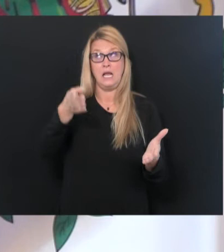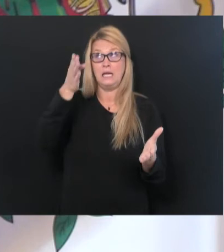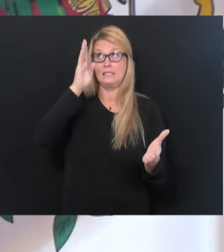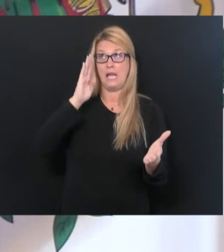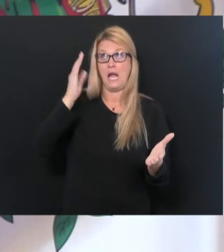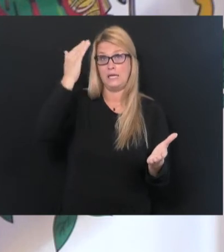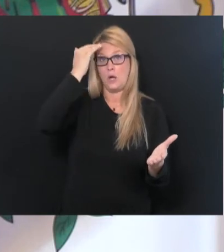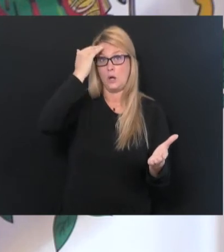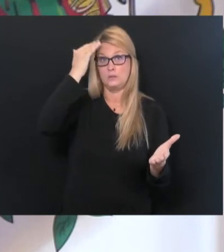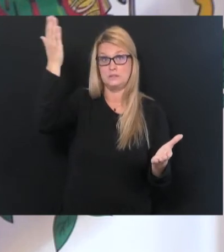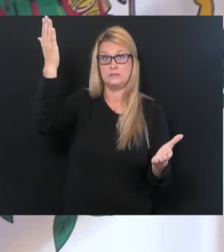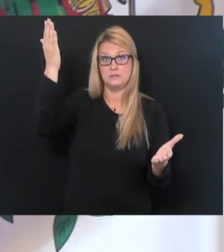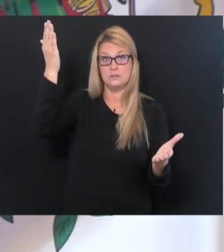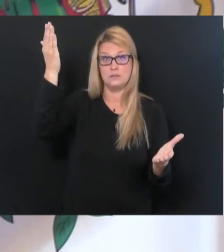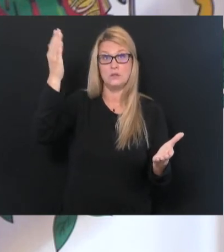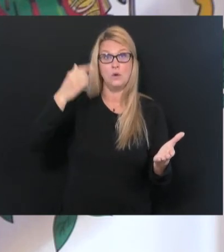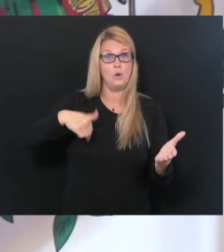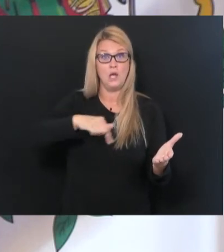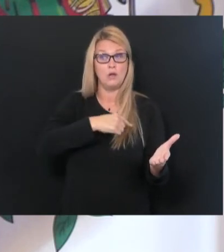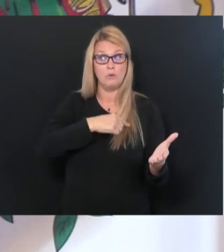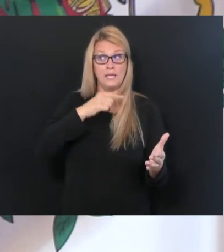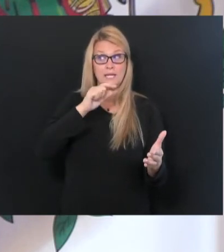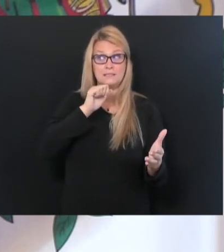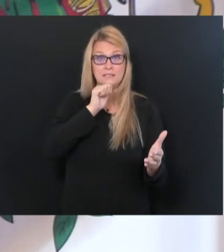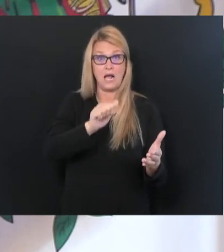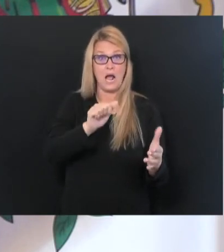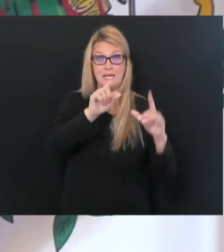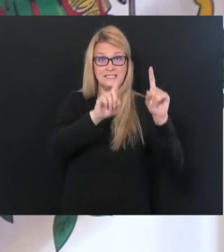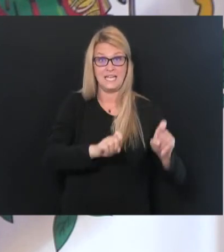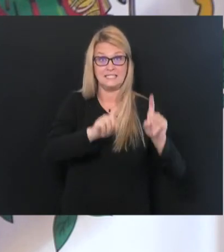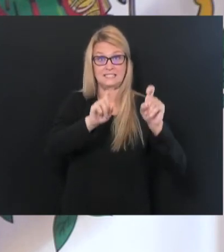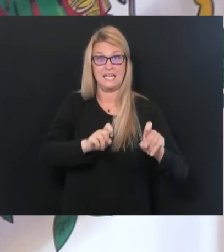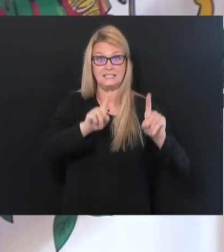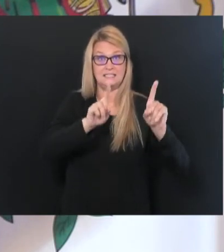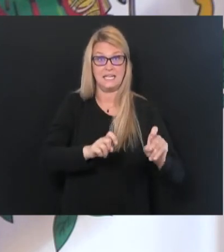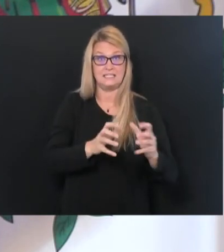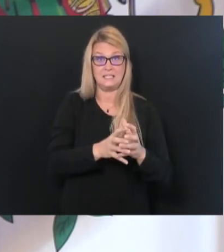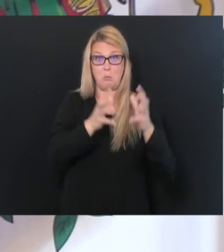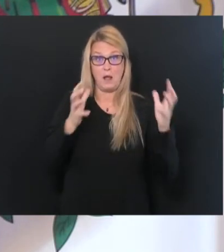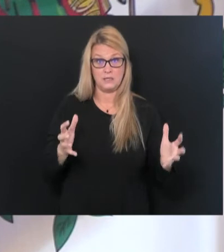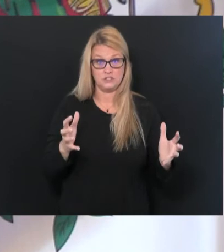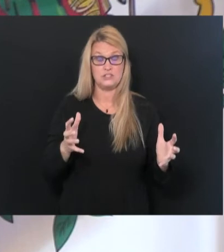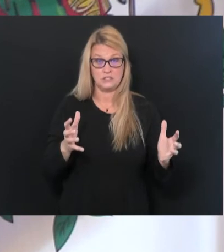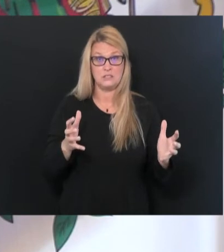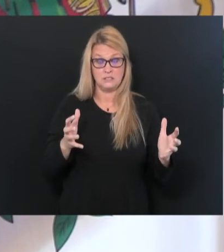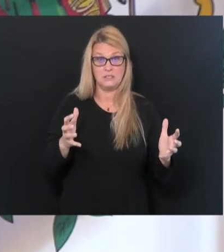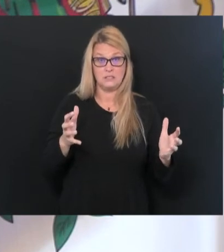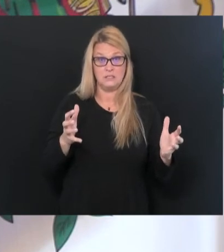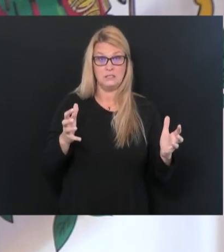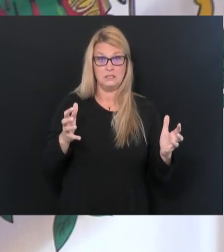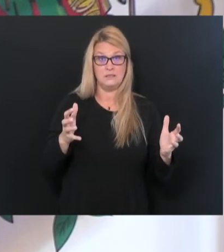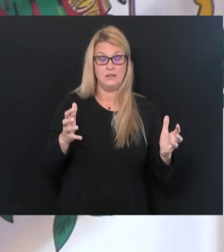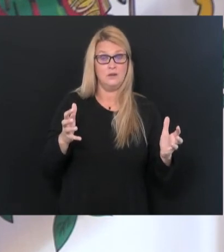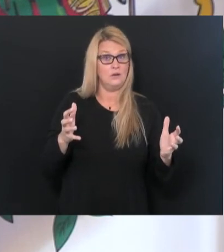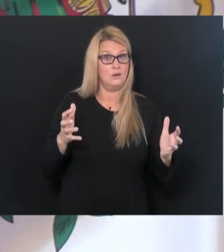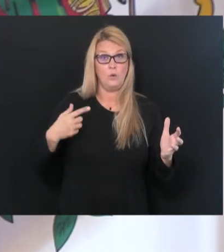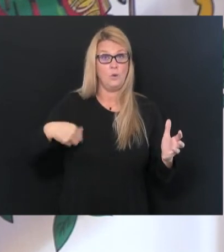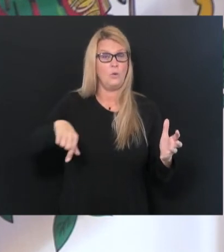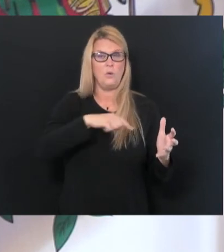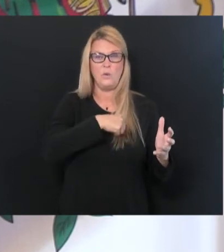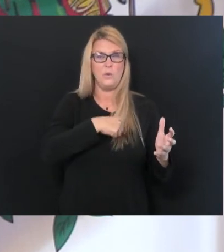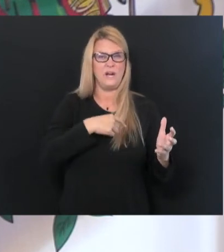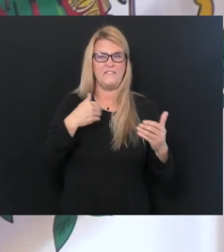way, if we had not tested at this aggressive way, we would have